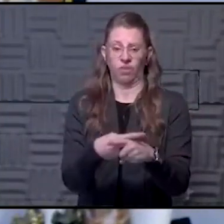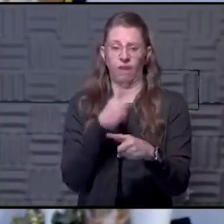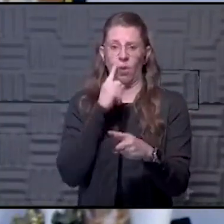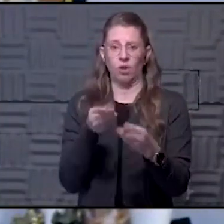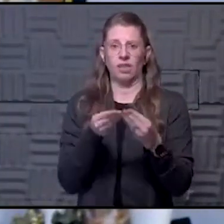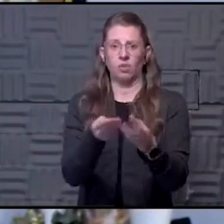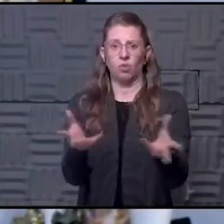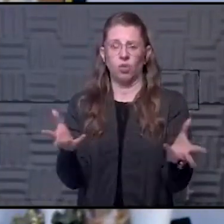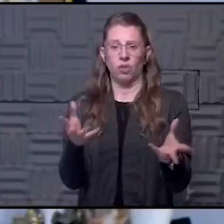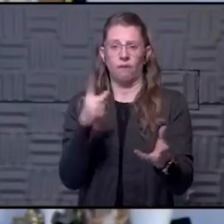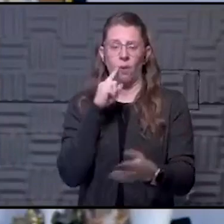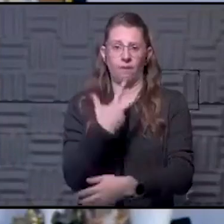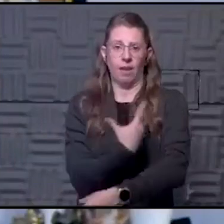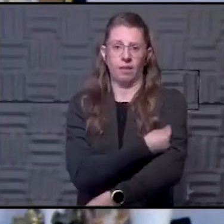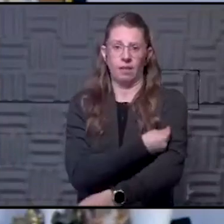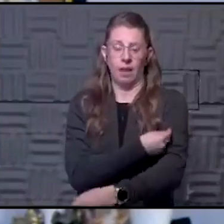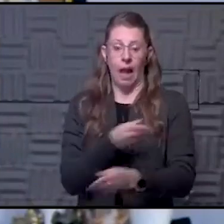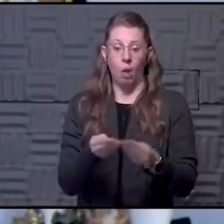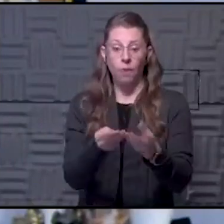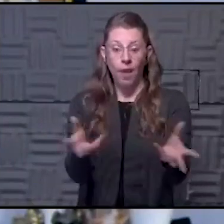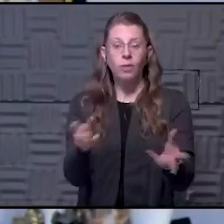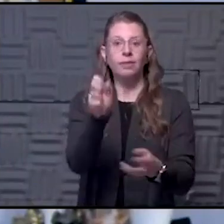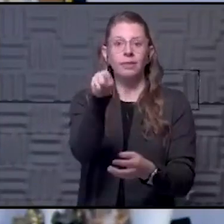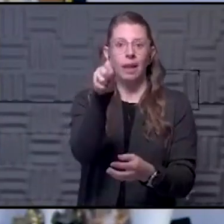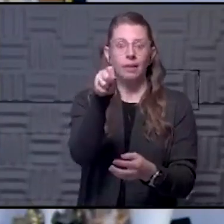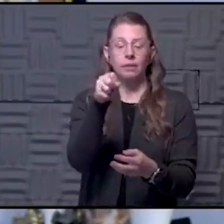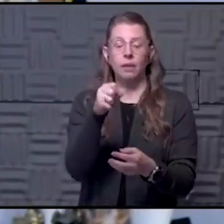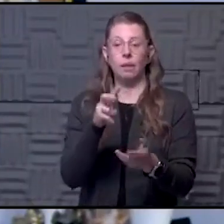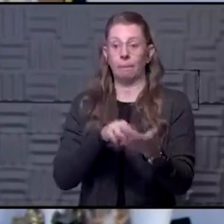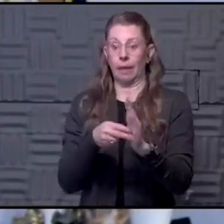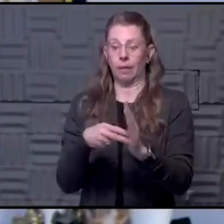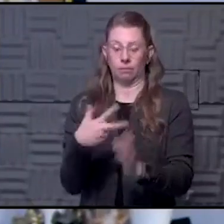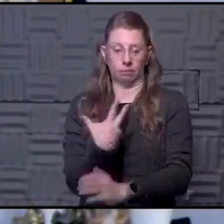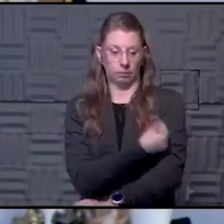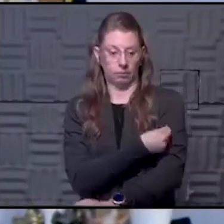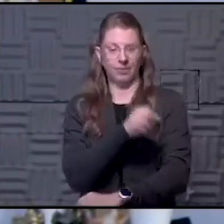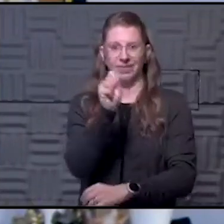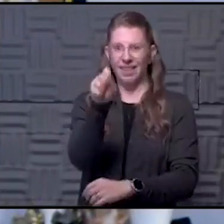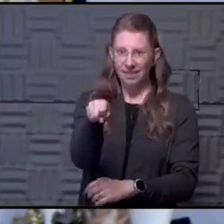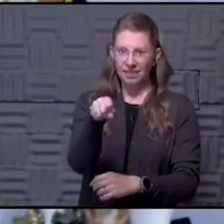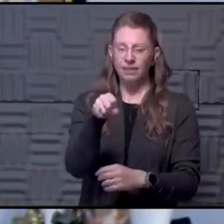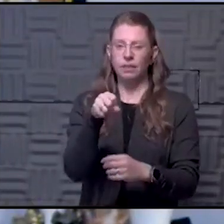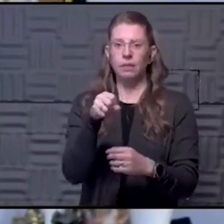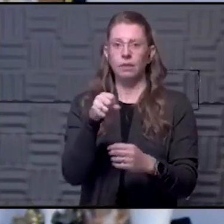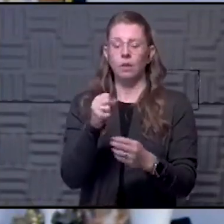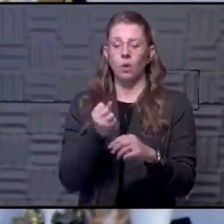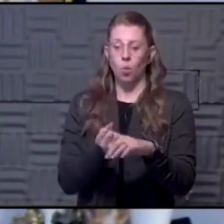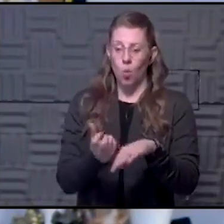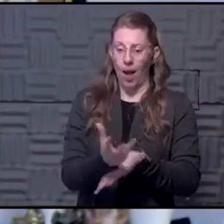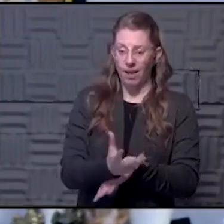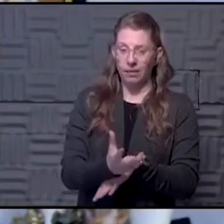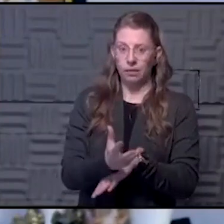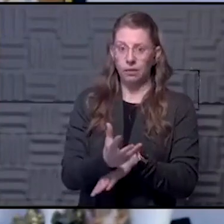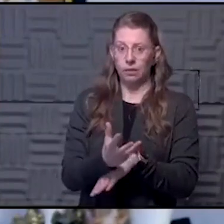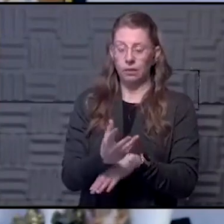of the vaccine. Is it getting out there? Yes. Is it getting into people's arms? Yes. Do we have wastage that is of significance statewide?